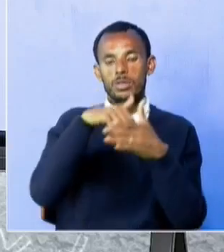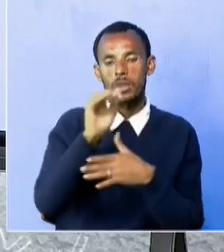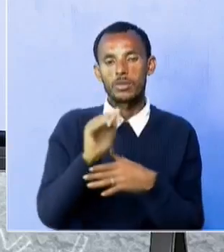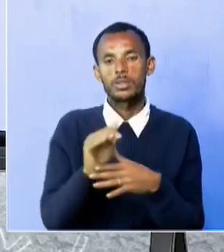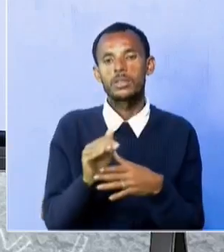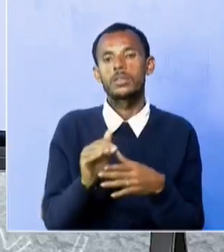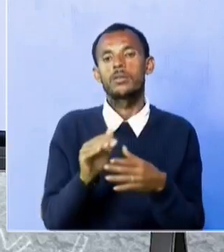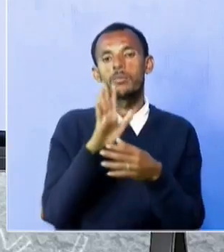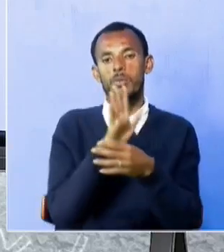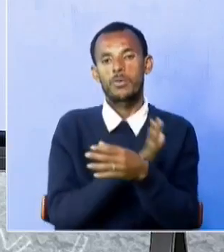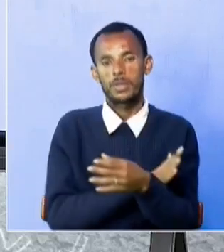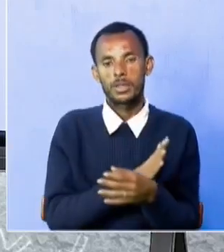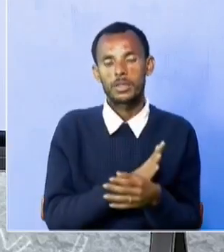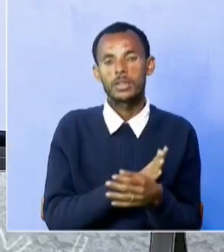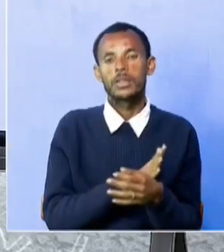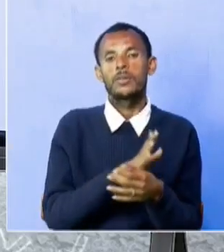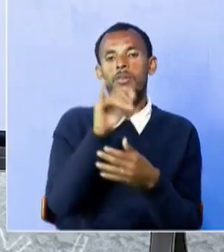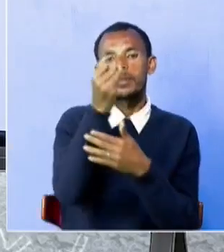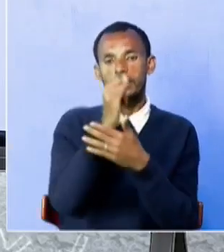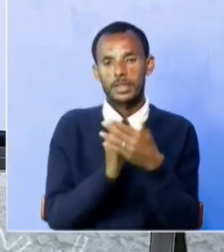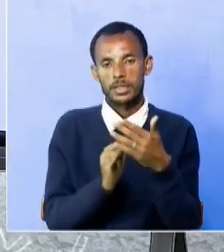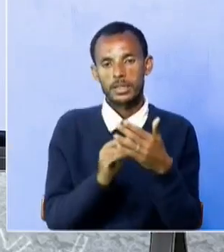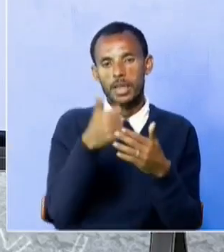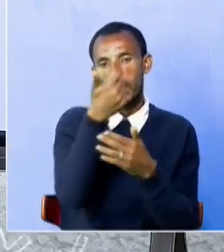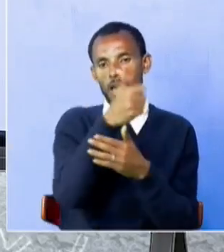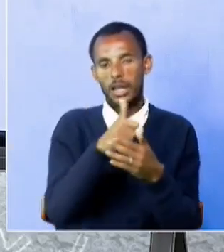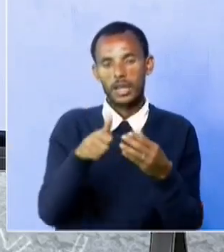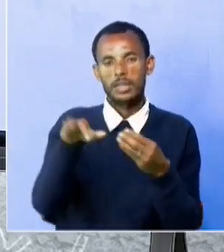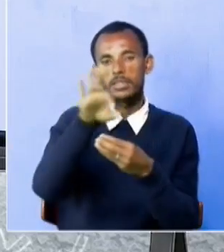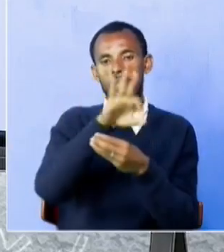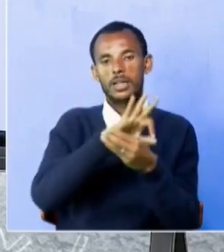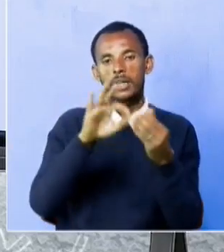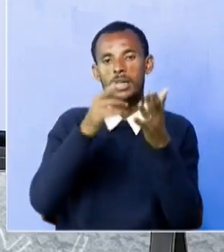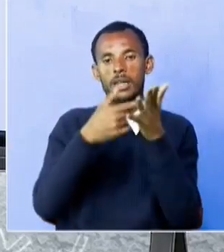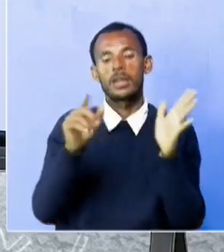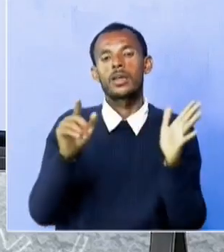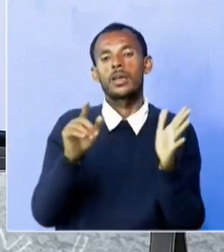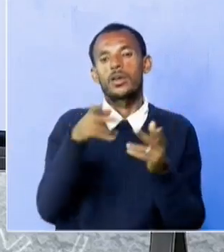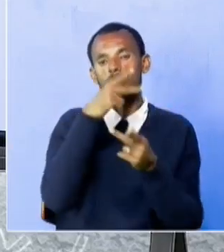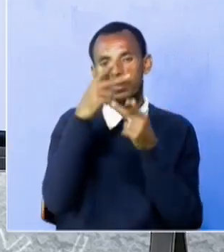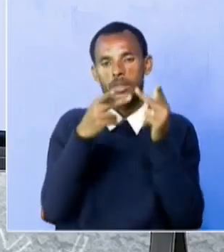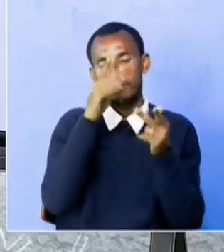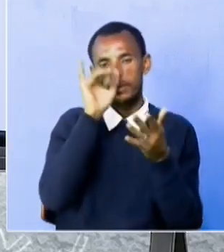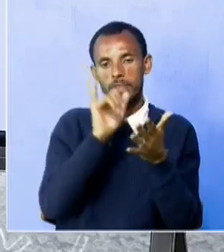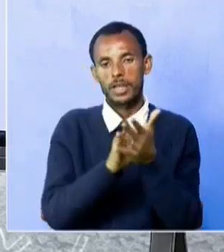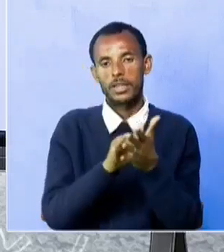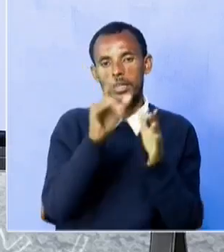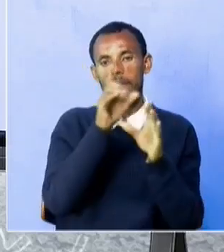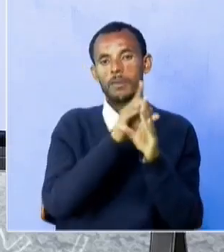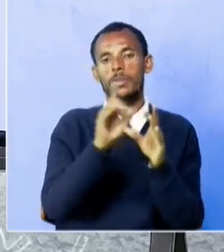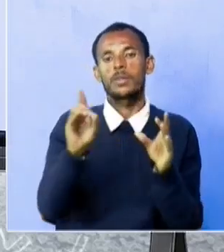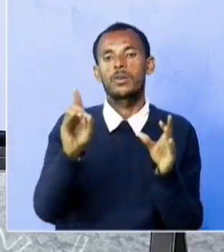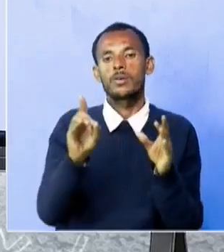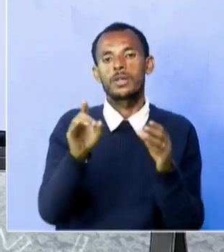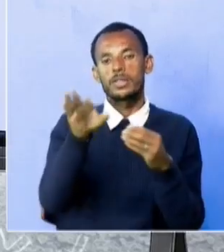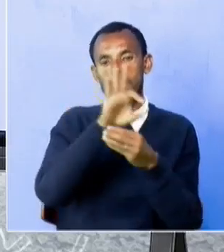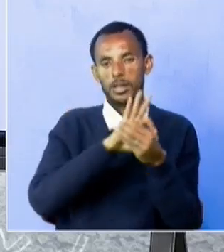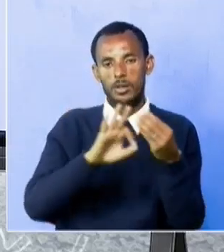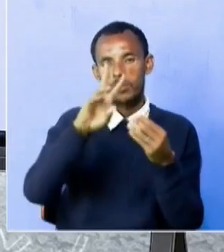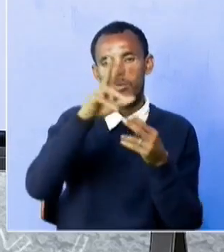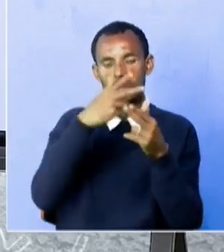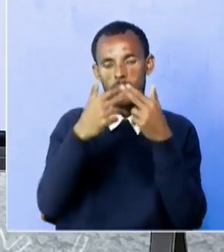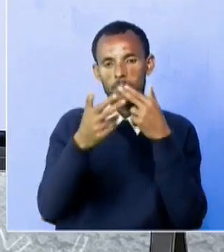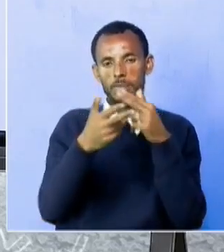prove it, if you sketch any circle, you can clearly observe that a diameter of a circle is twice the radius,